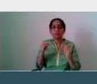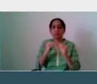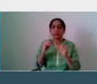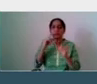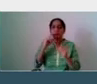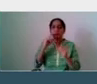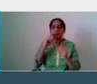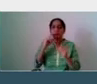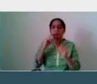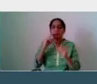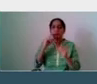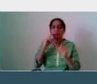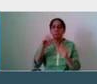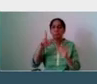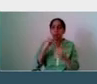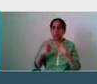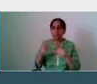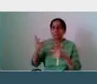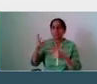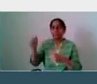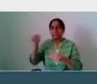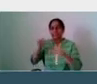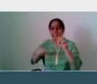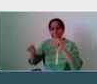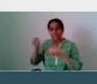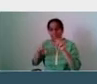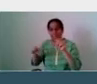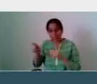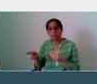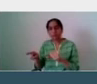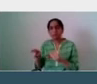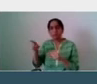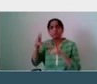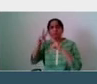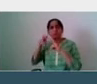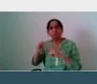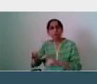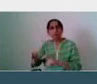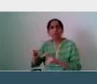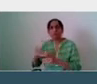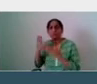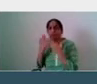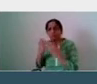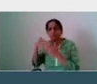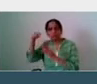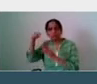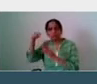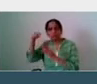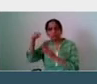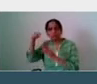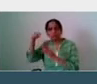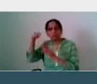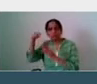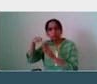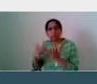is the whole notion of localization or what is called lateralization that is very broadly and this is a